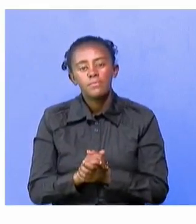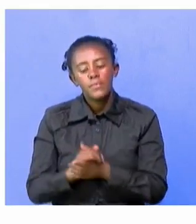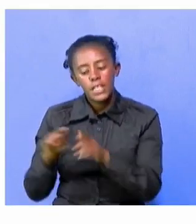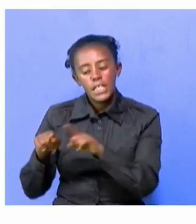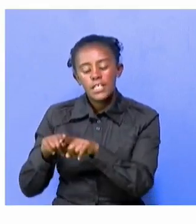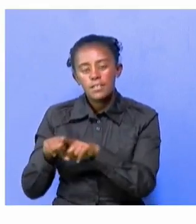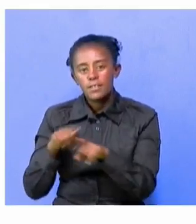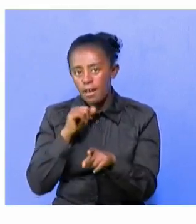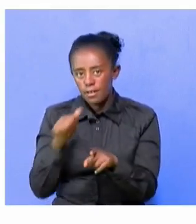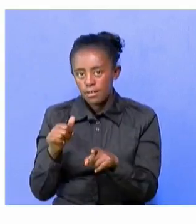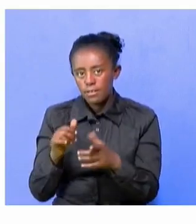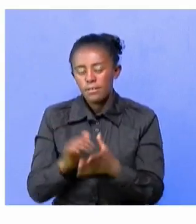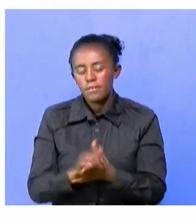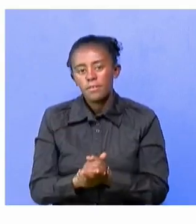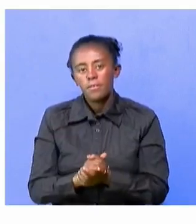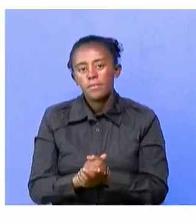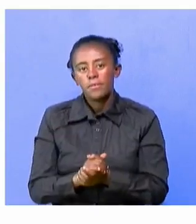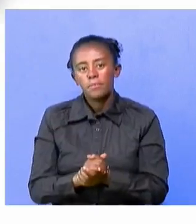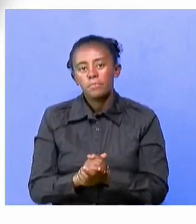disagree.